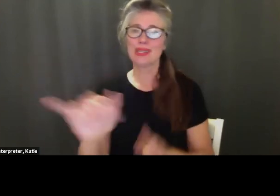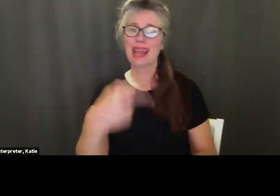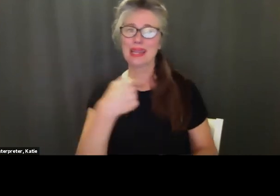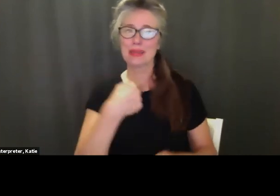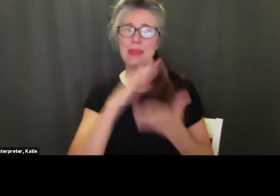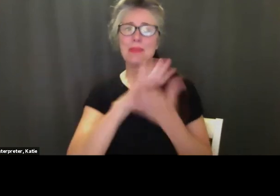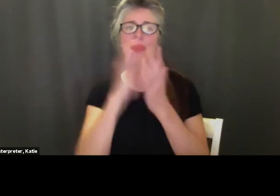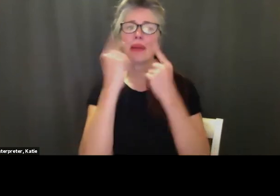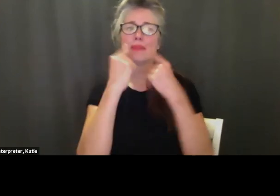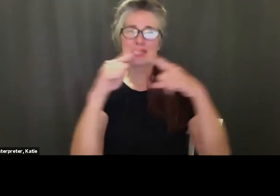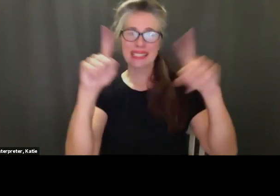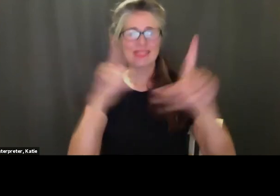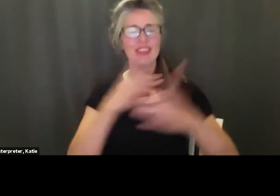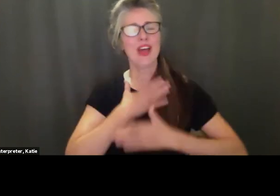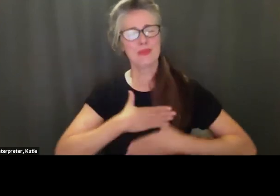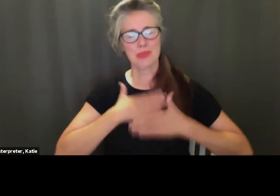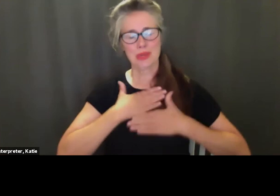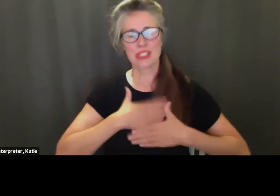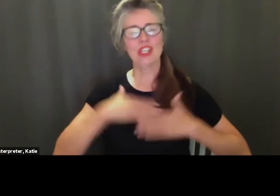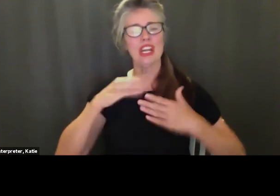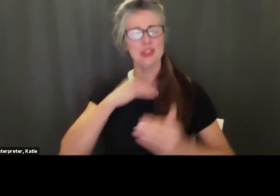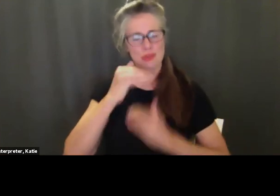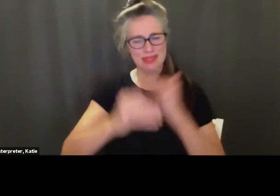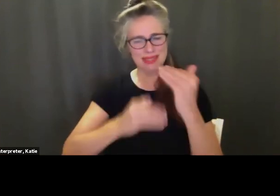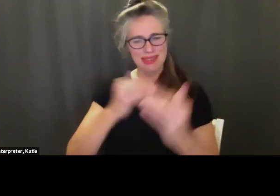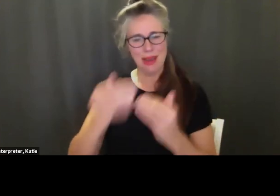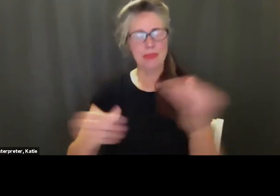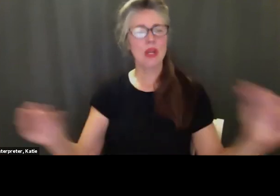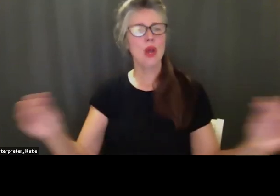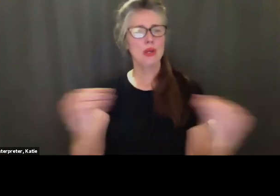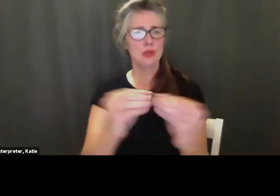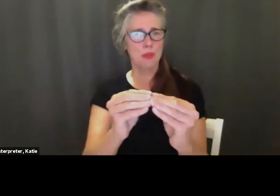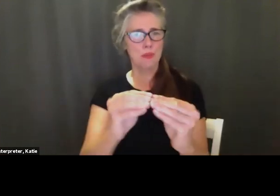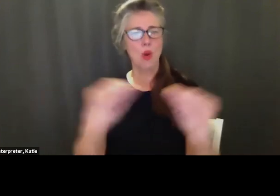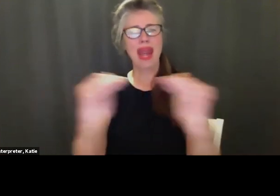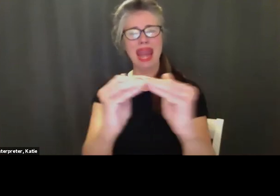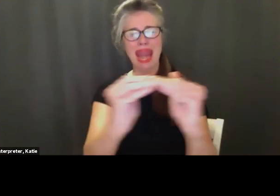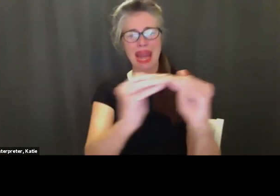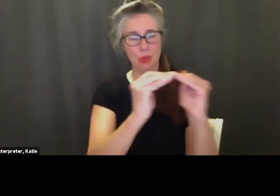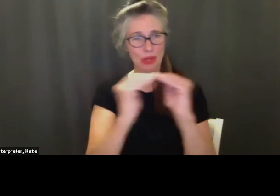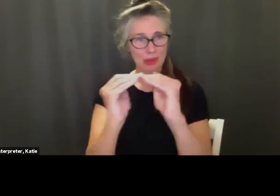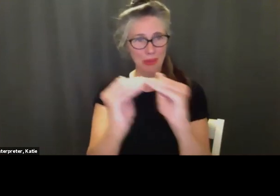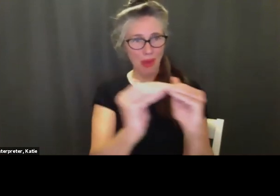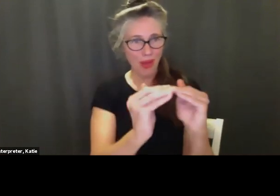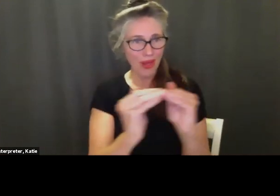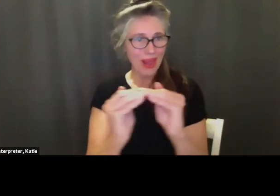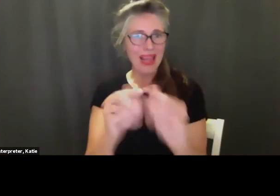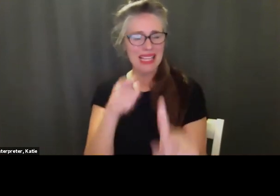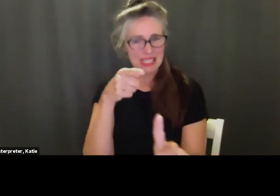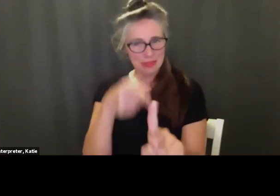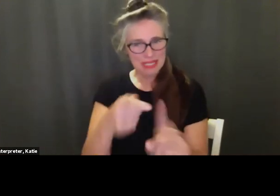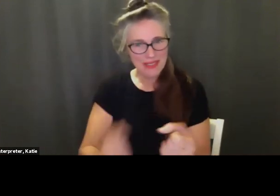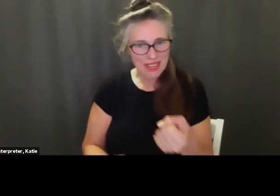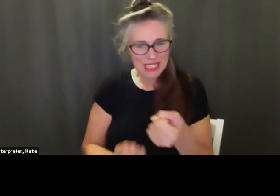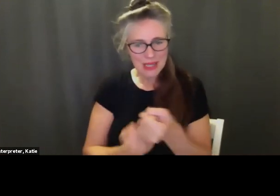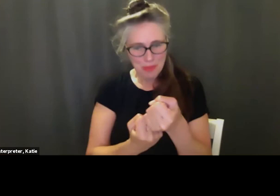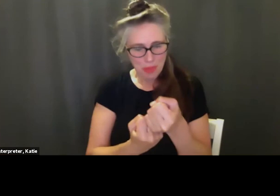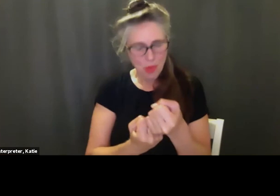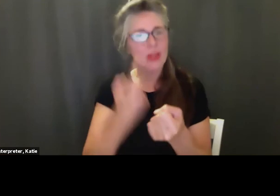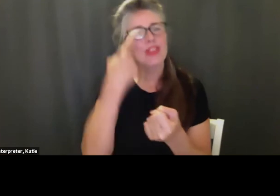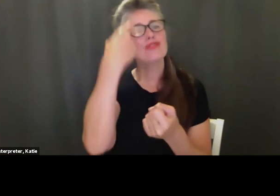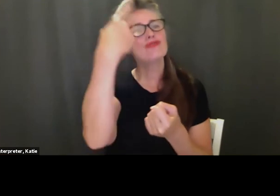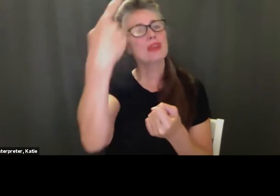successful. We appreciate your steps towards a more equitable school district and supporting the dreams of all